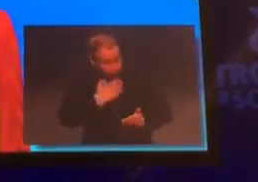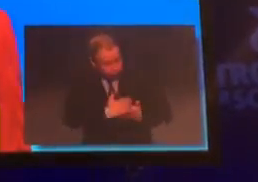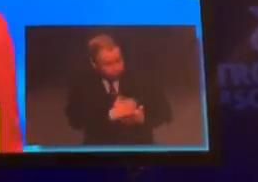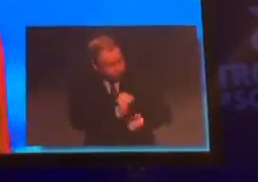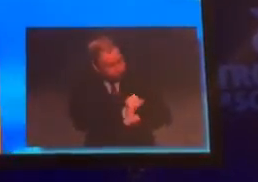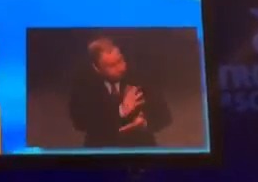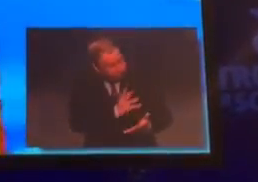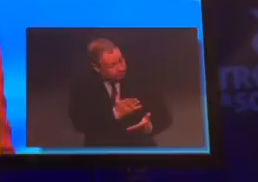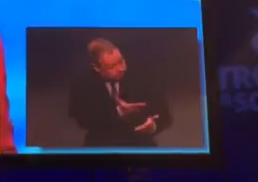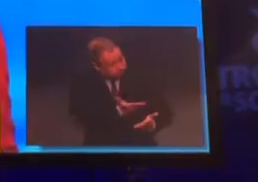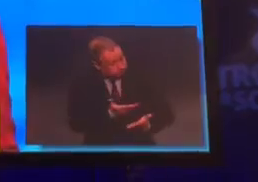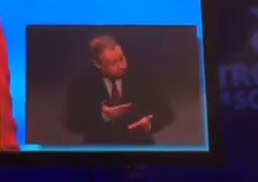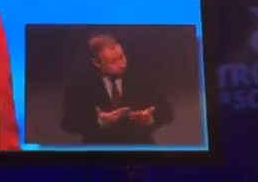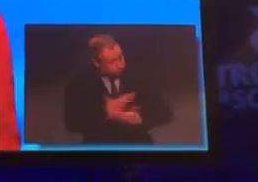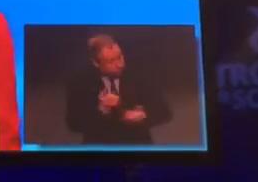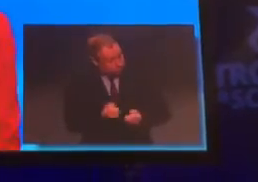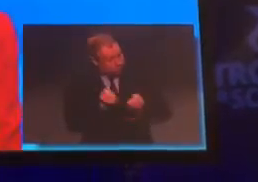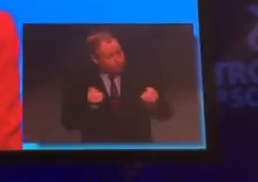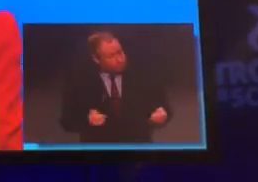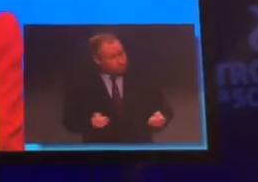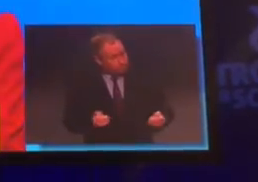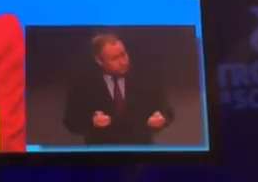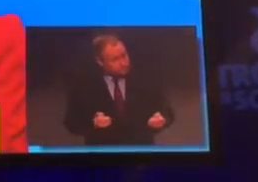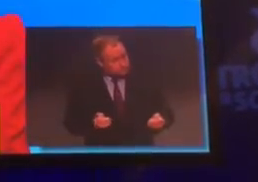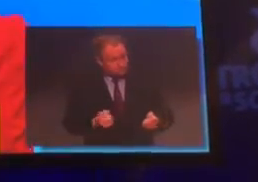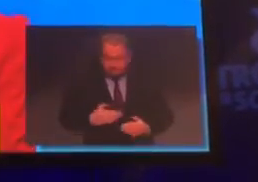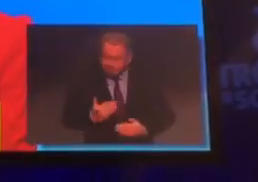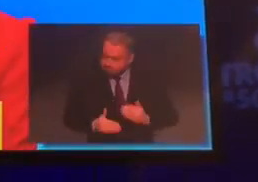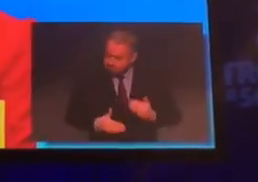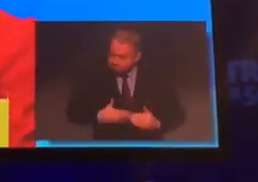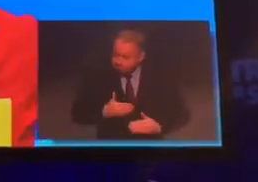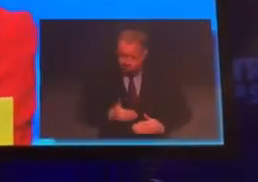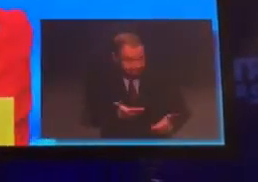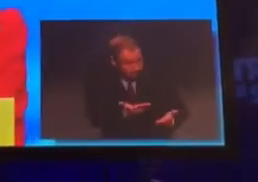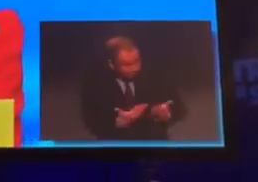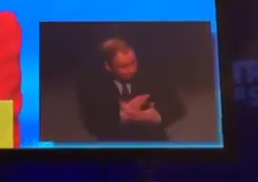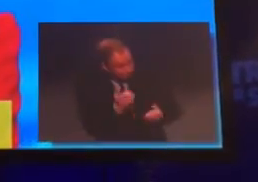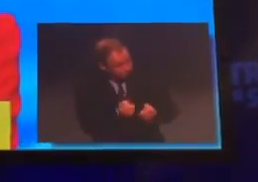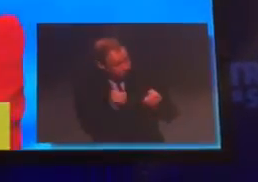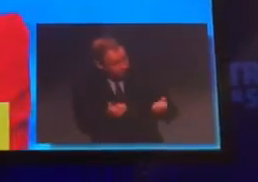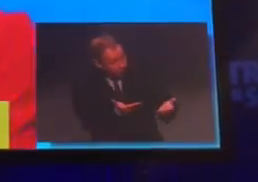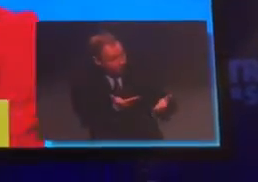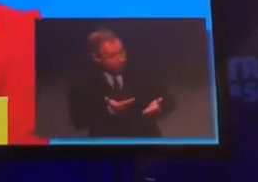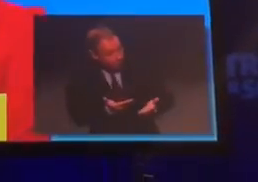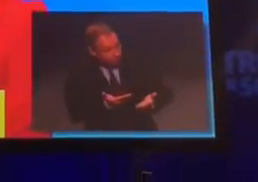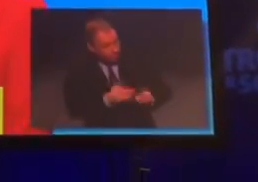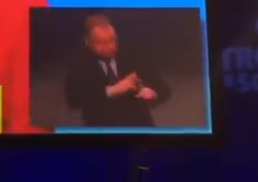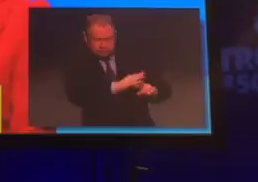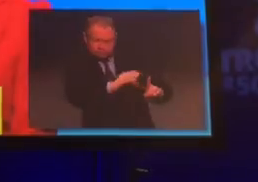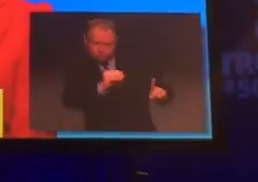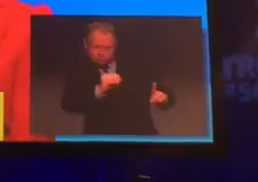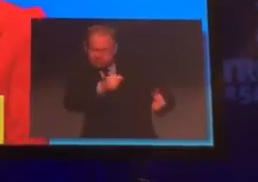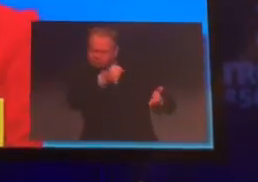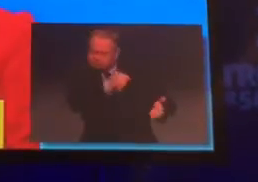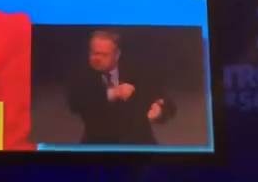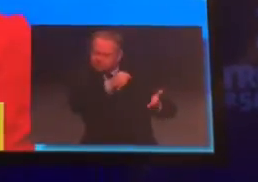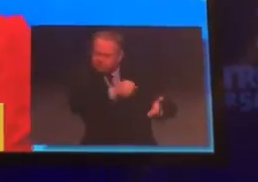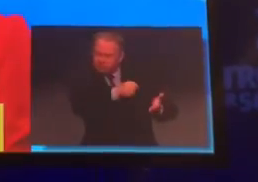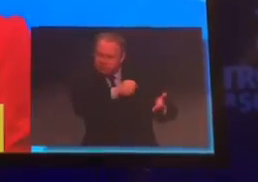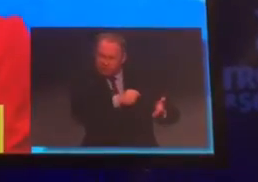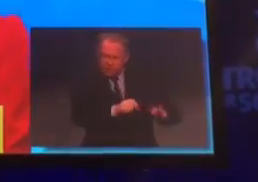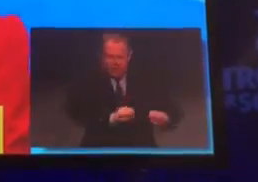and unconditionally. But when it came to delivering these new powers, the Tory Treasury tried